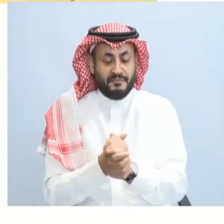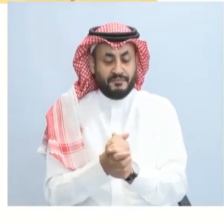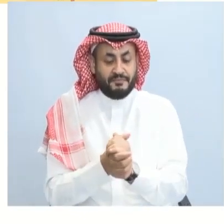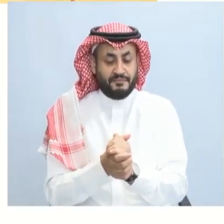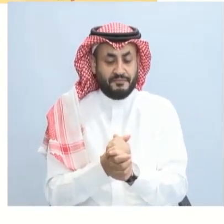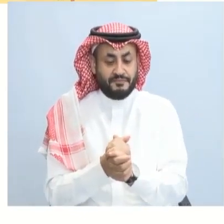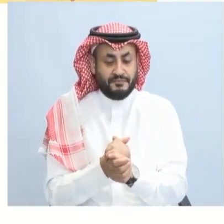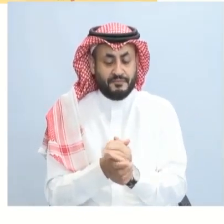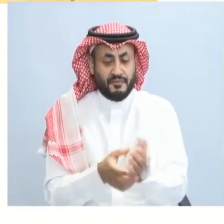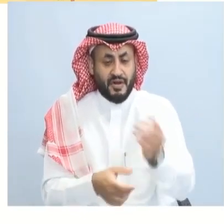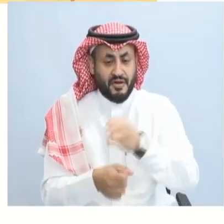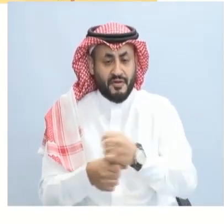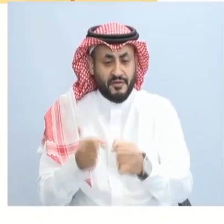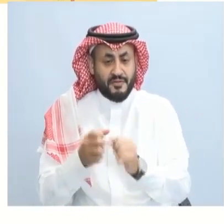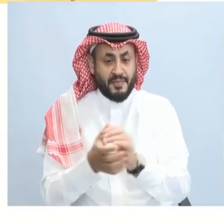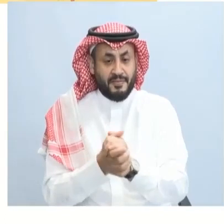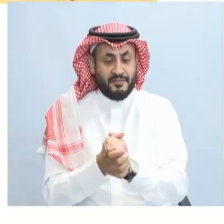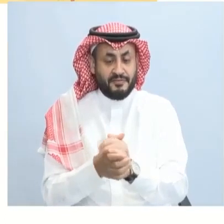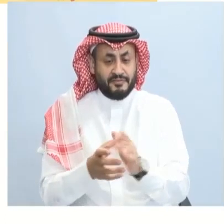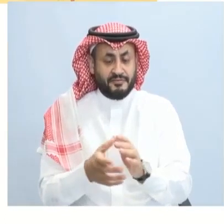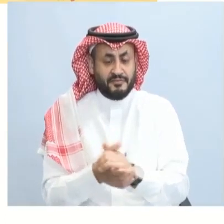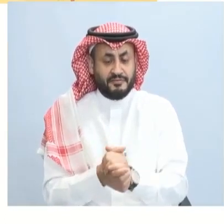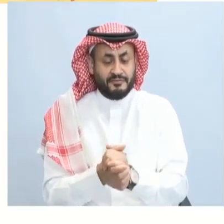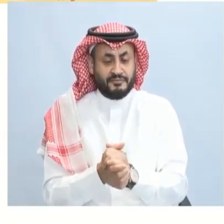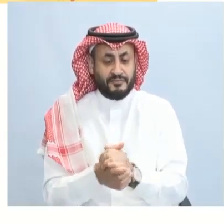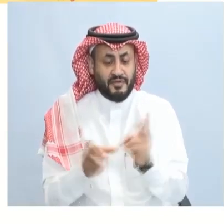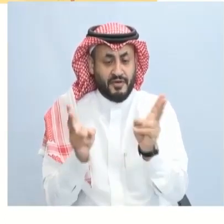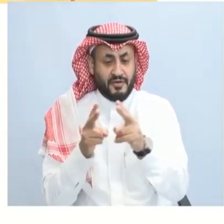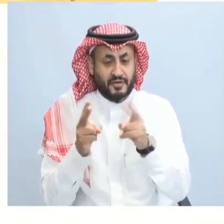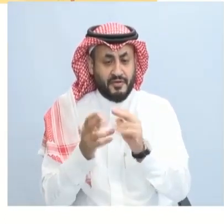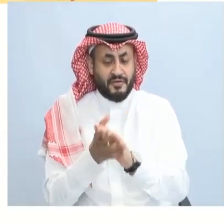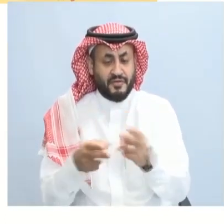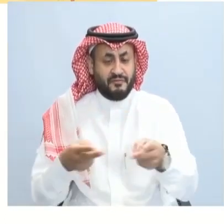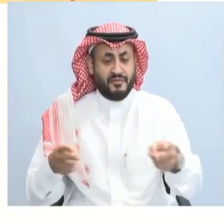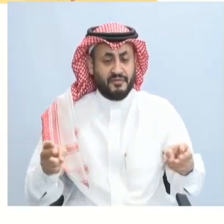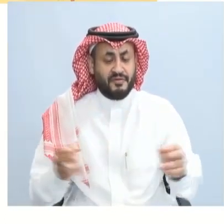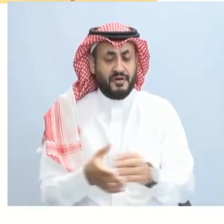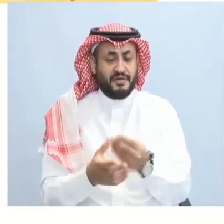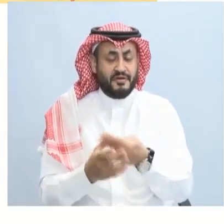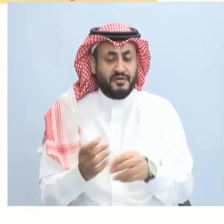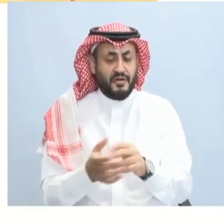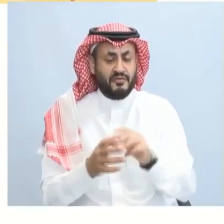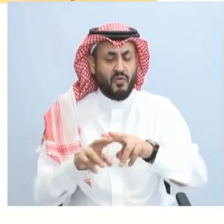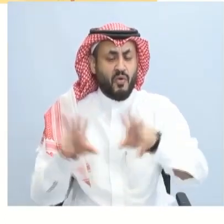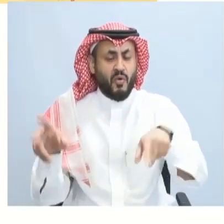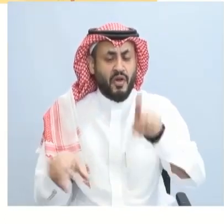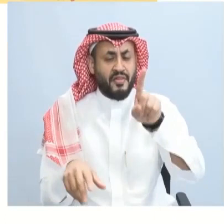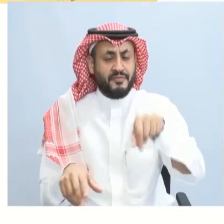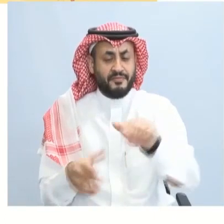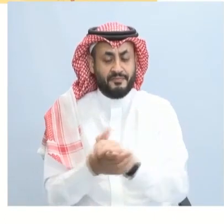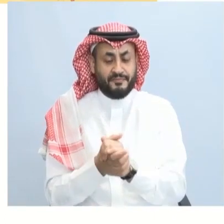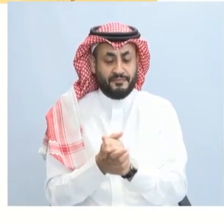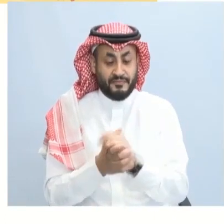We would meet different kids and play all day. Now here, before I move on, note that we have